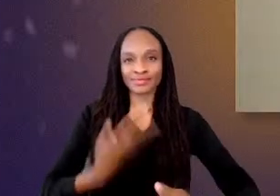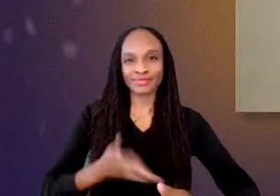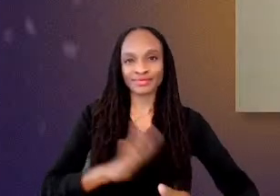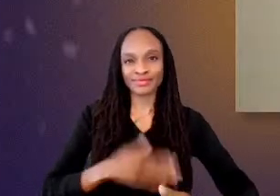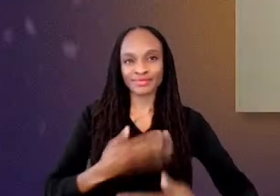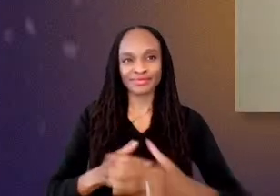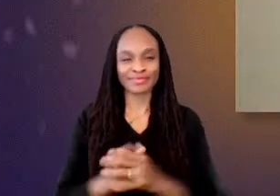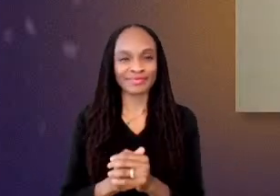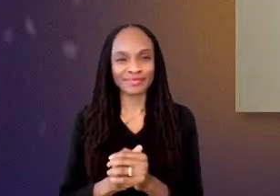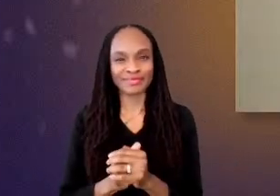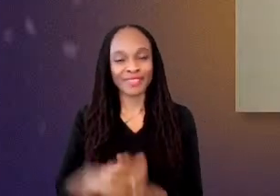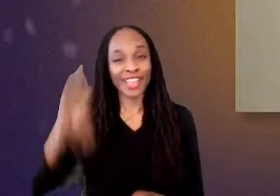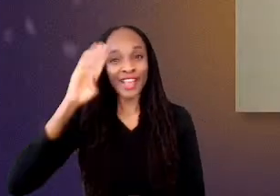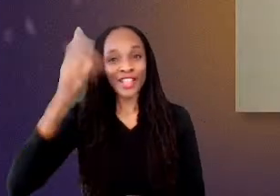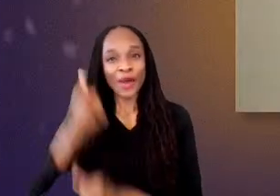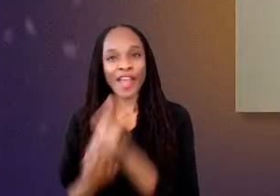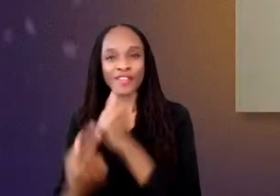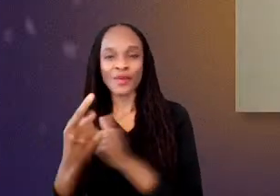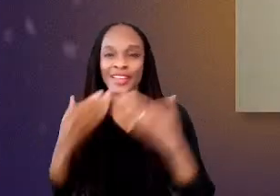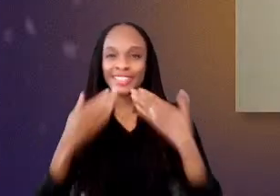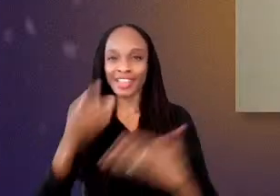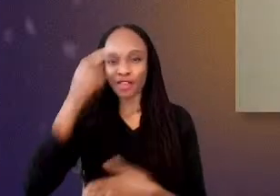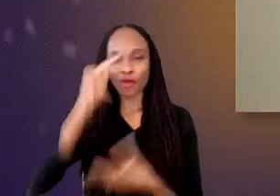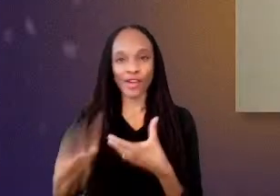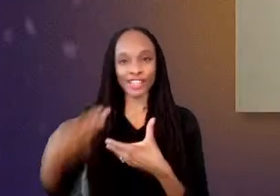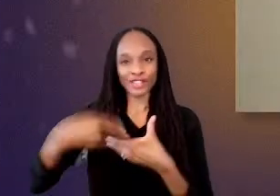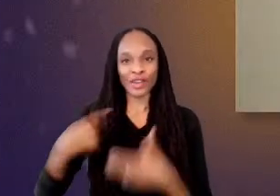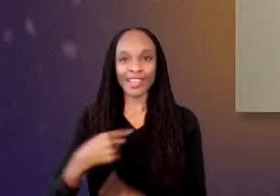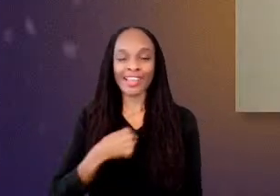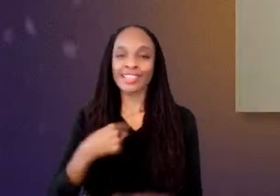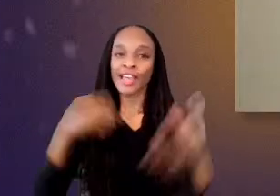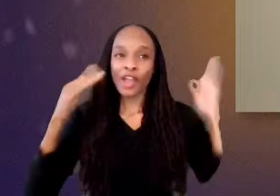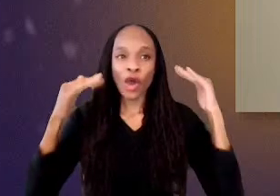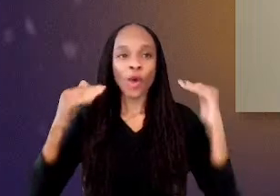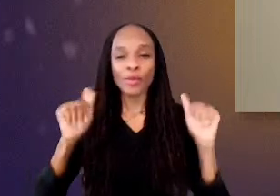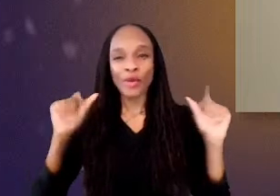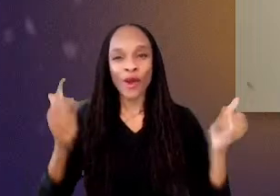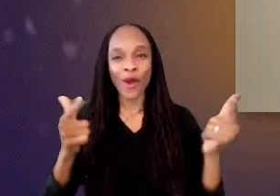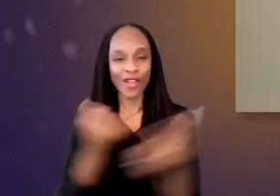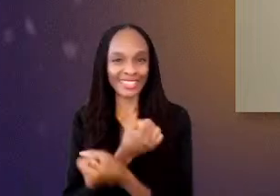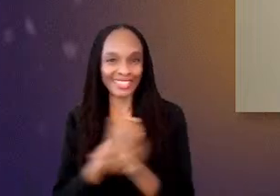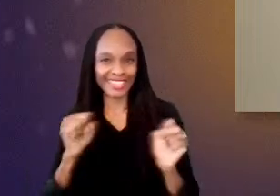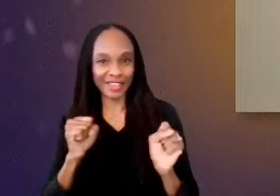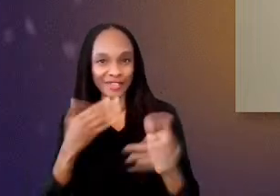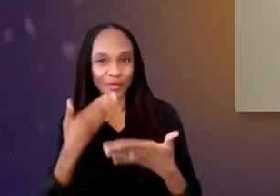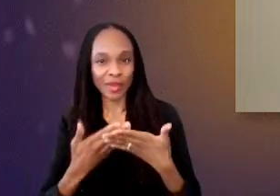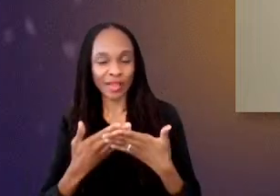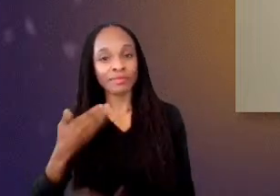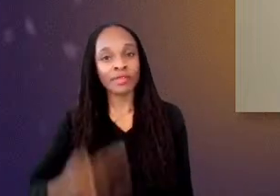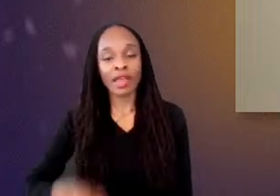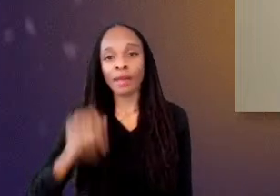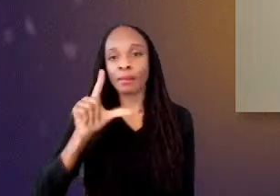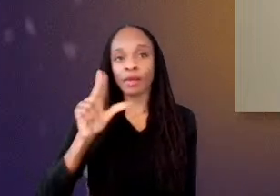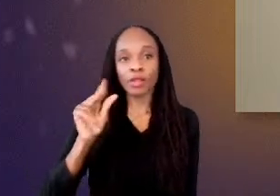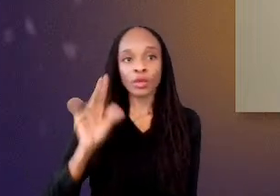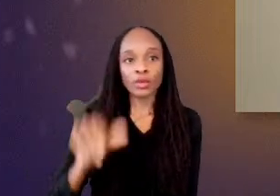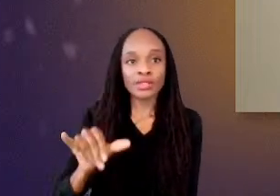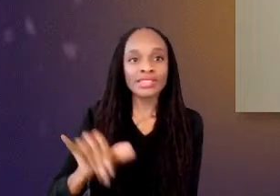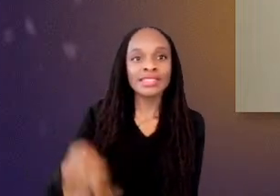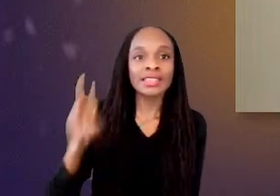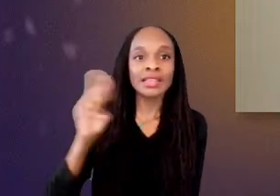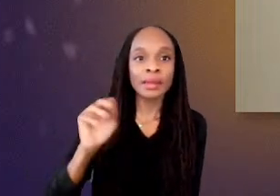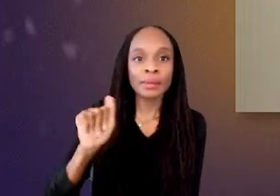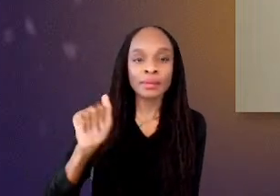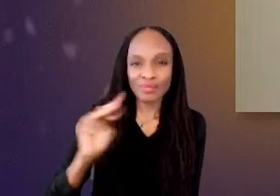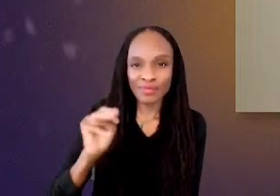Hey everyone, thanks for joining us. I hope you and your loved ones are safe and well. My name is Lucy Mukerjee. My pronouns are she